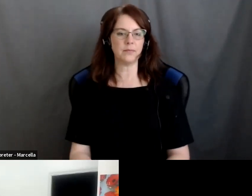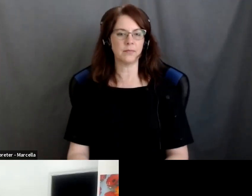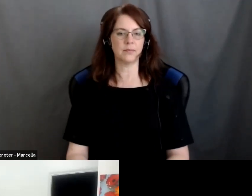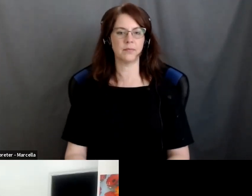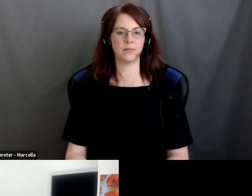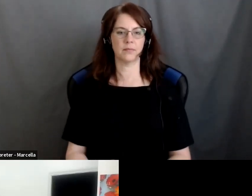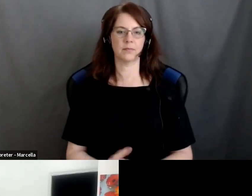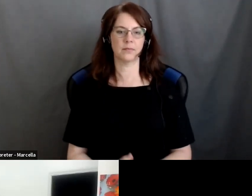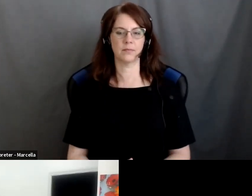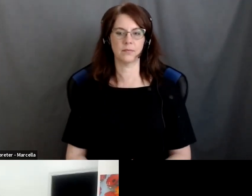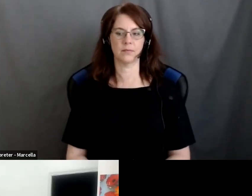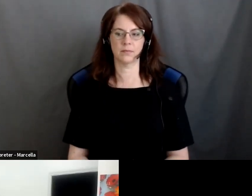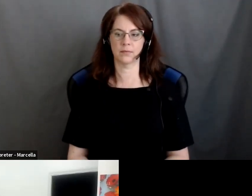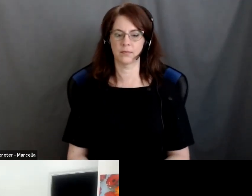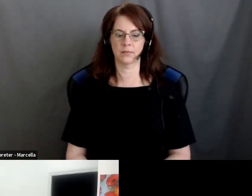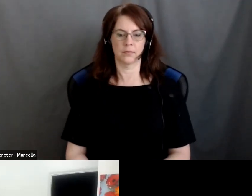Yep.